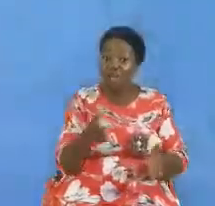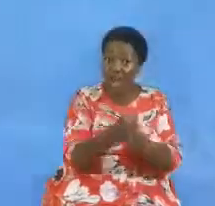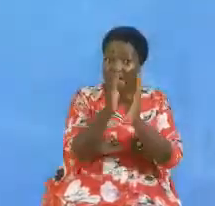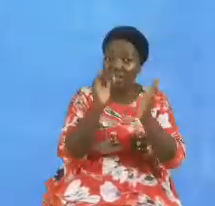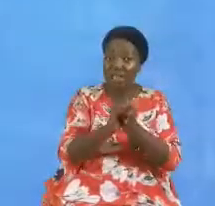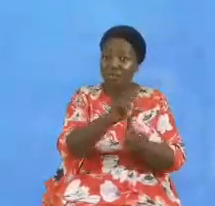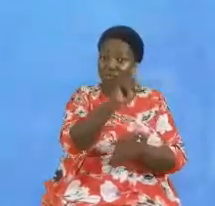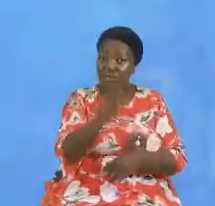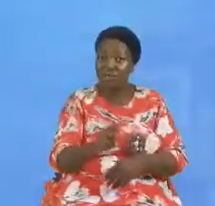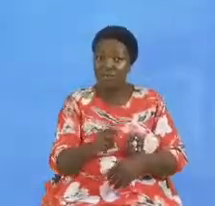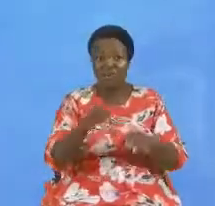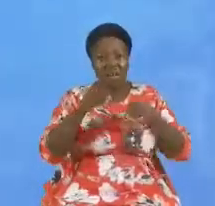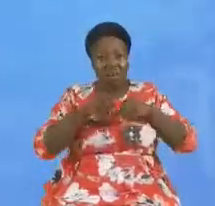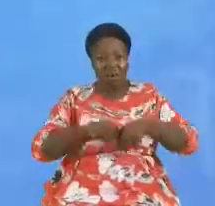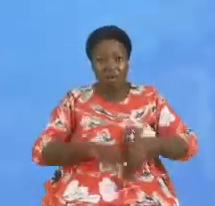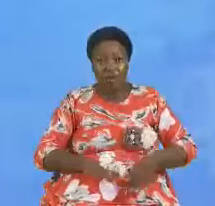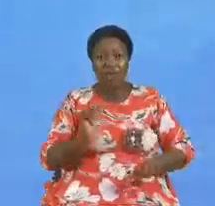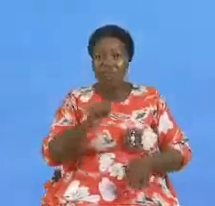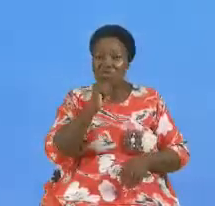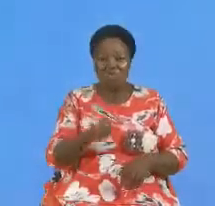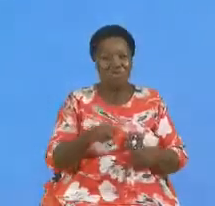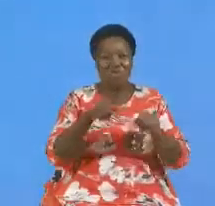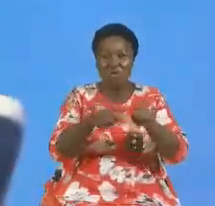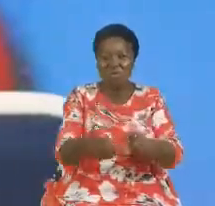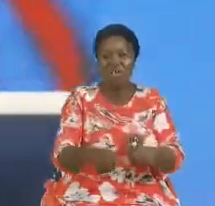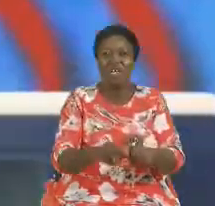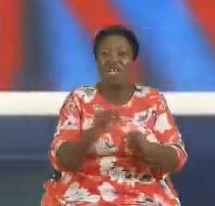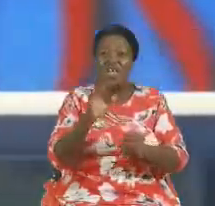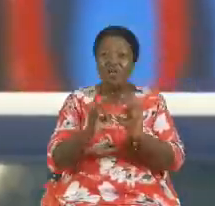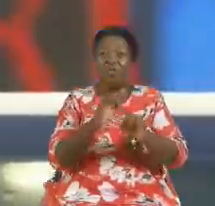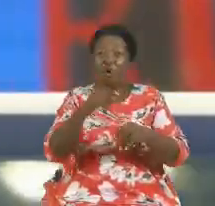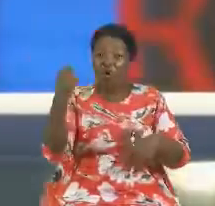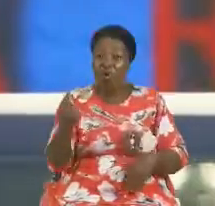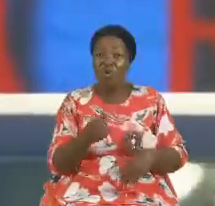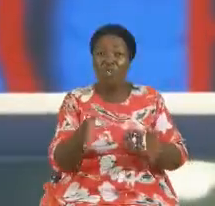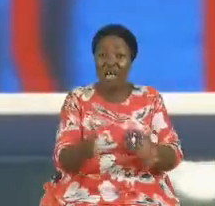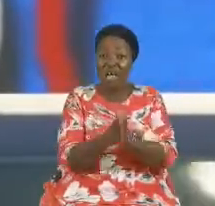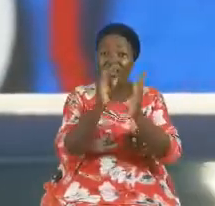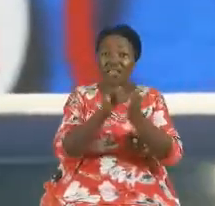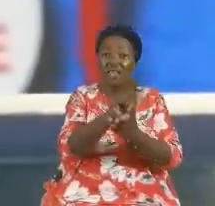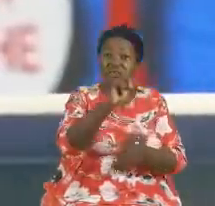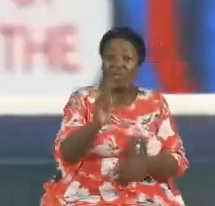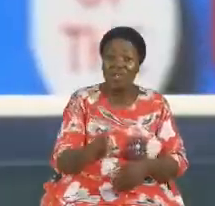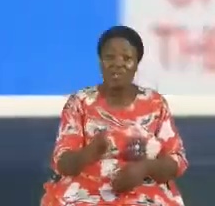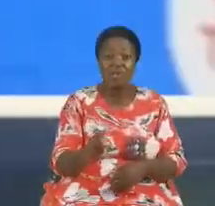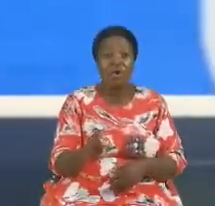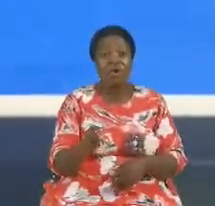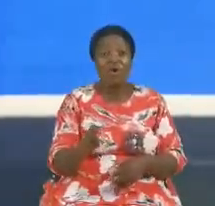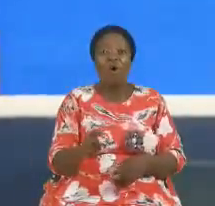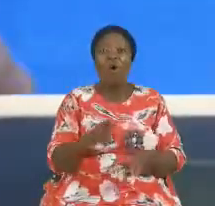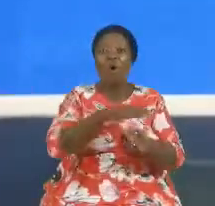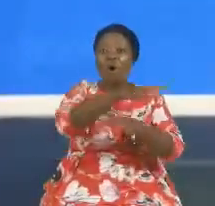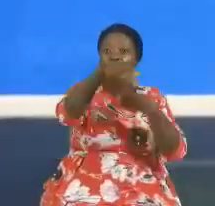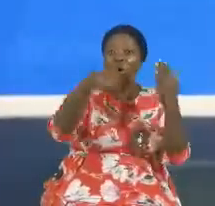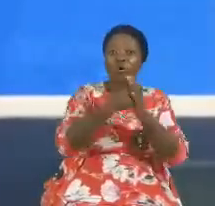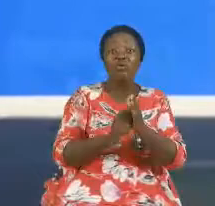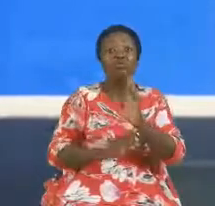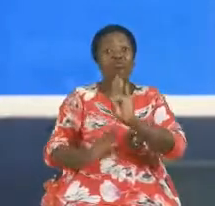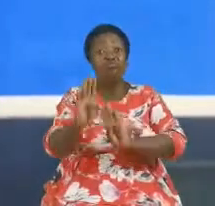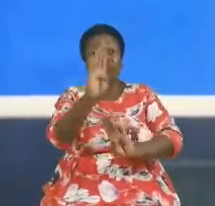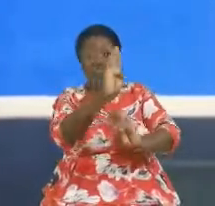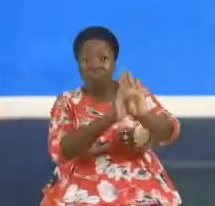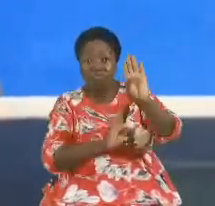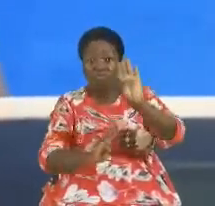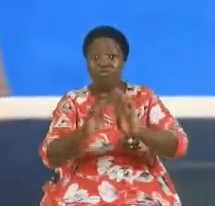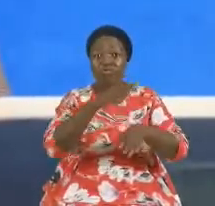will not remain. If you always ask that question, depression will not remain. If you always ask